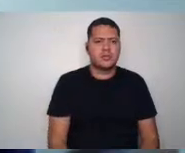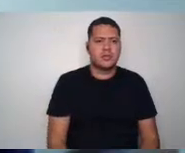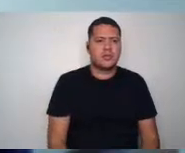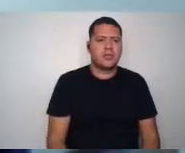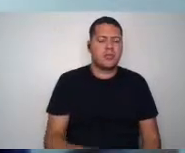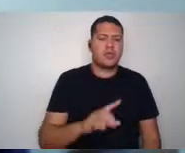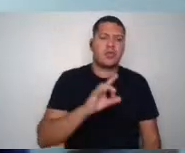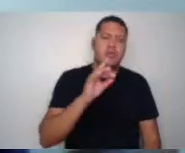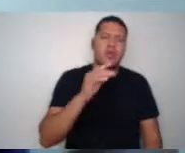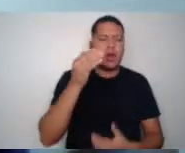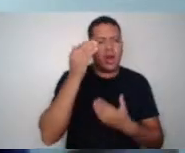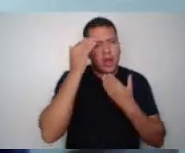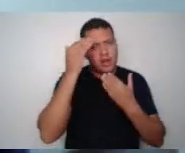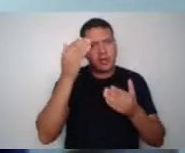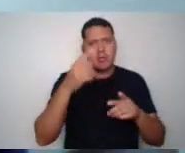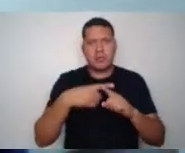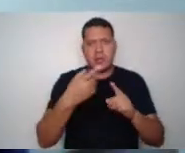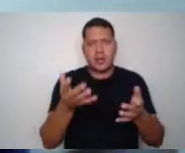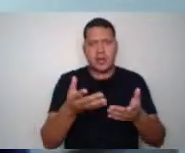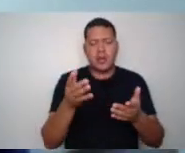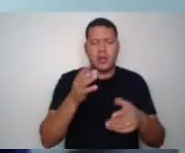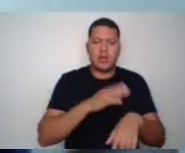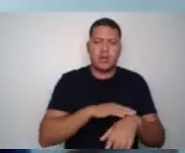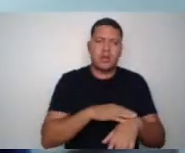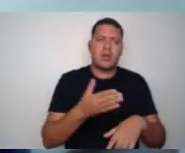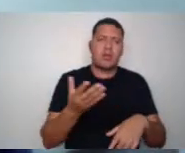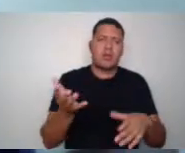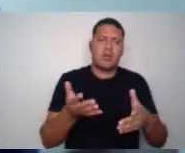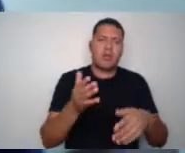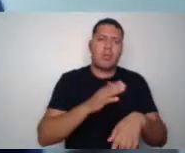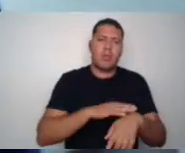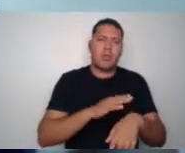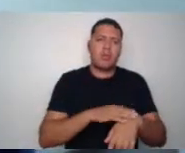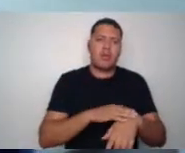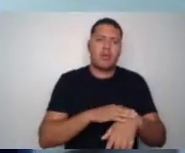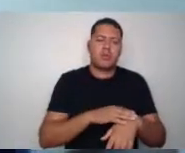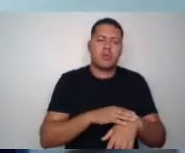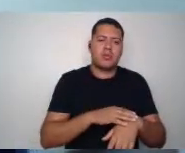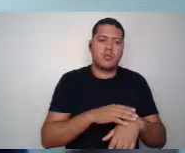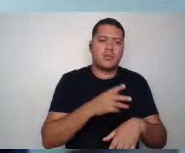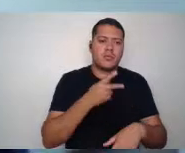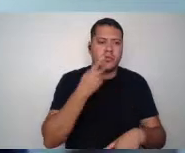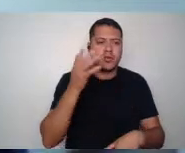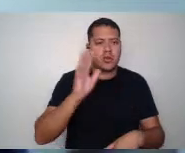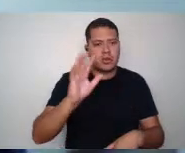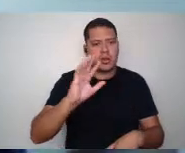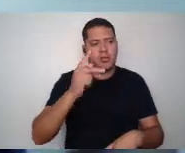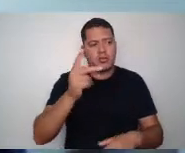So I would like to thank you